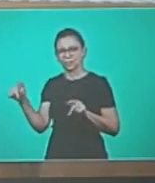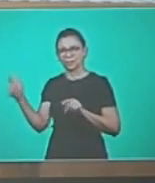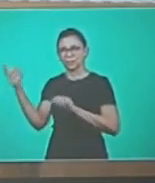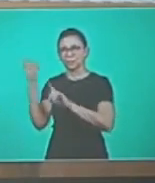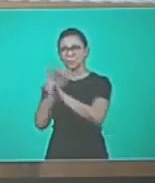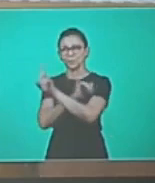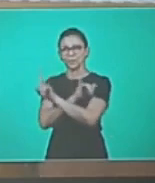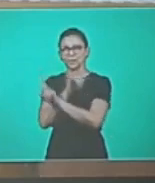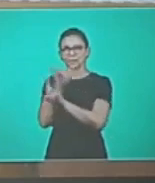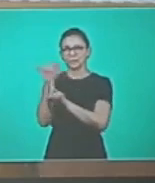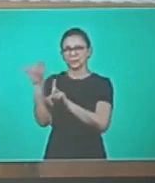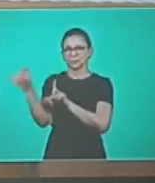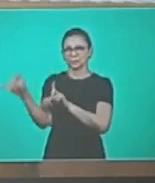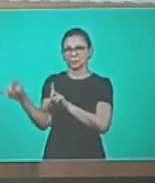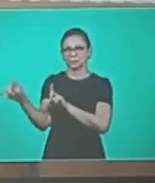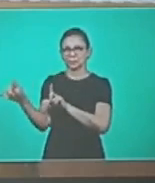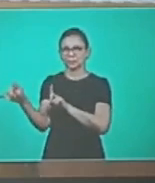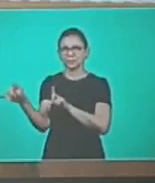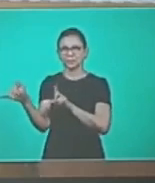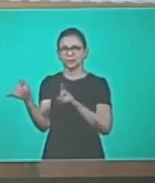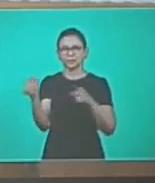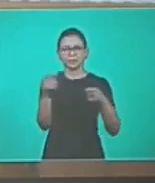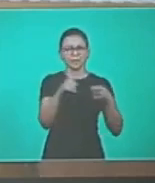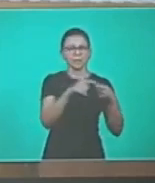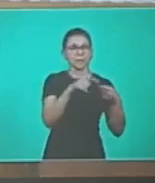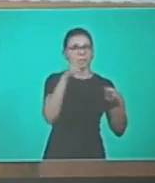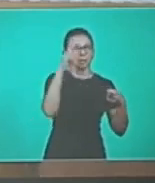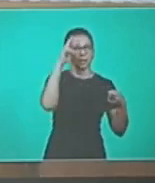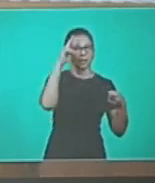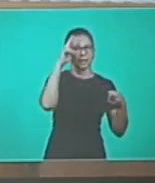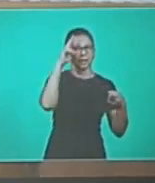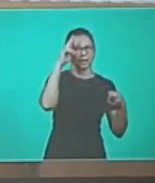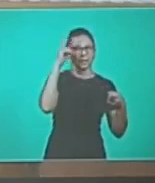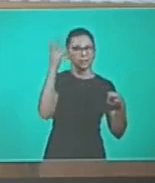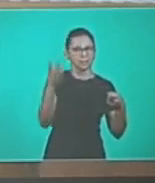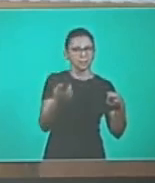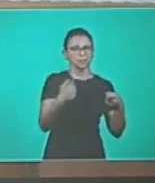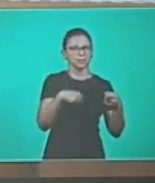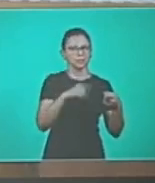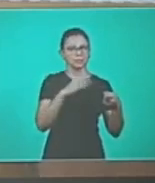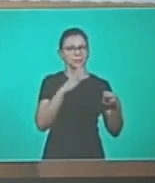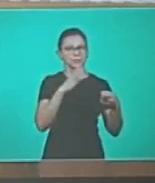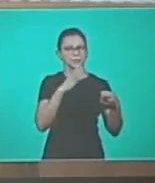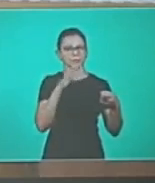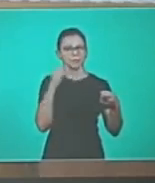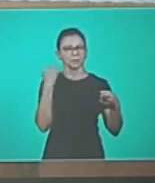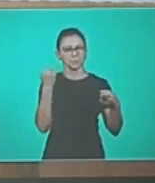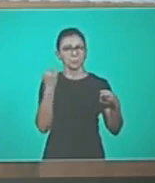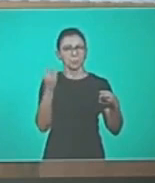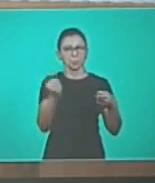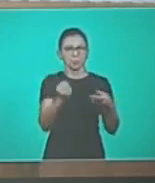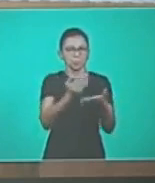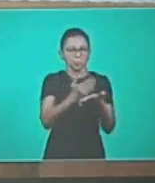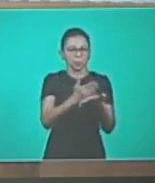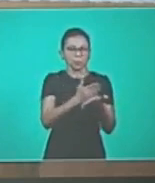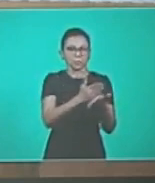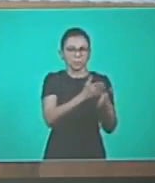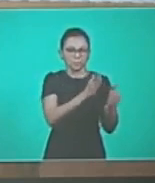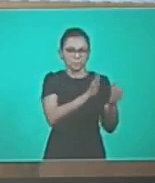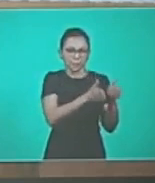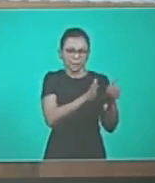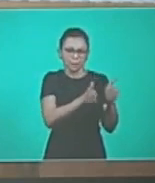that goes from one to another, and it can be divided, it can